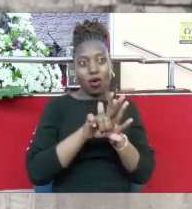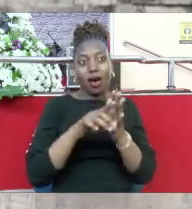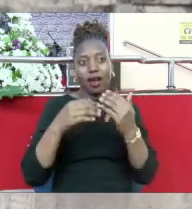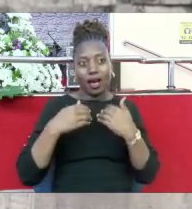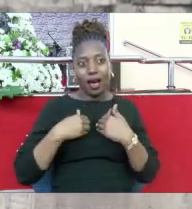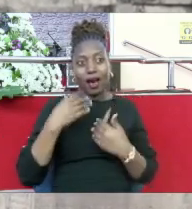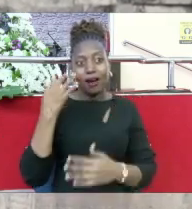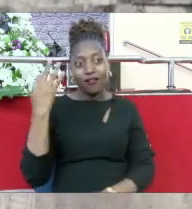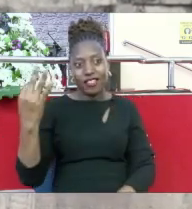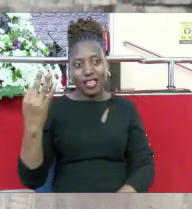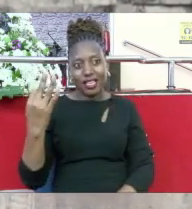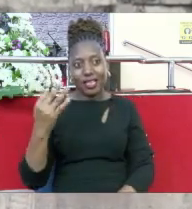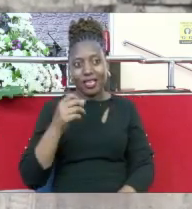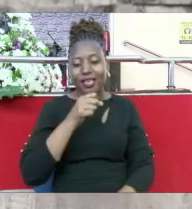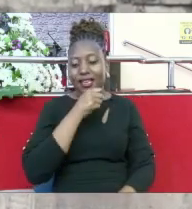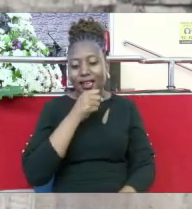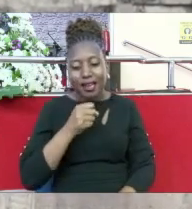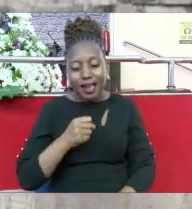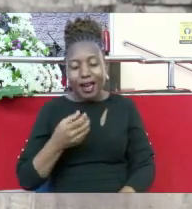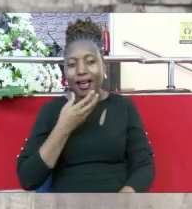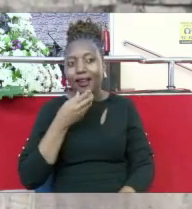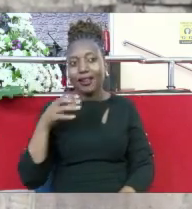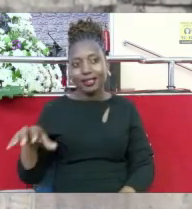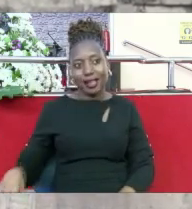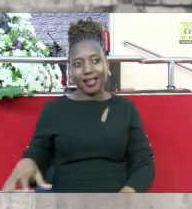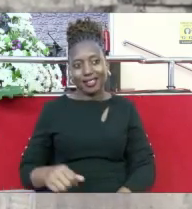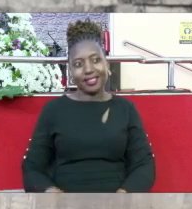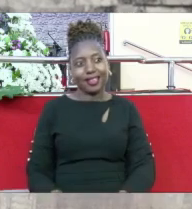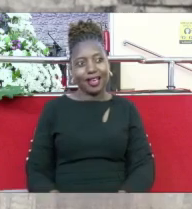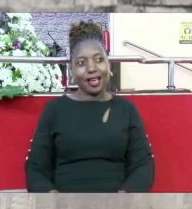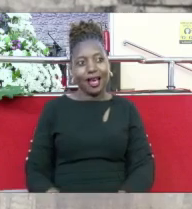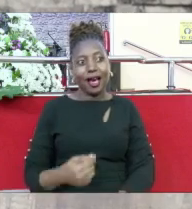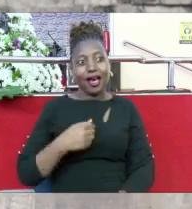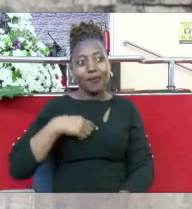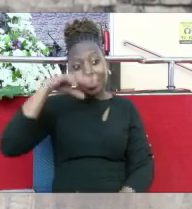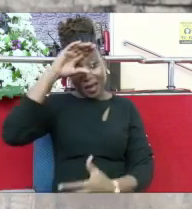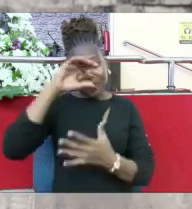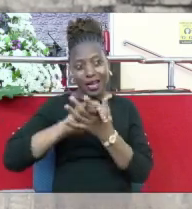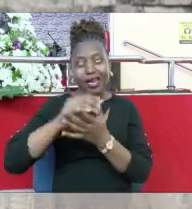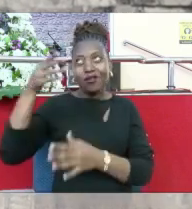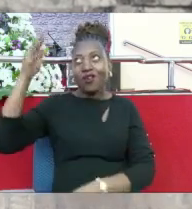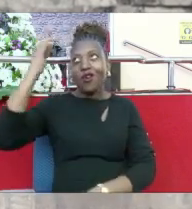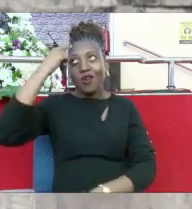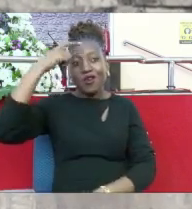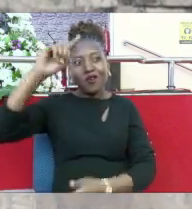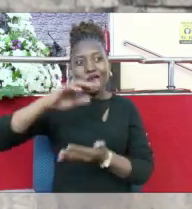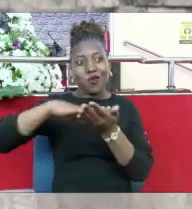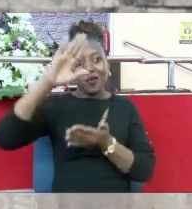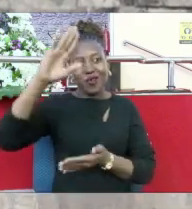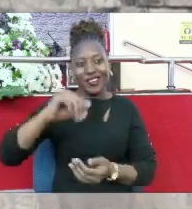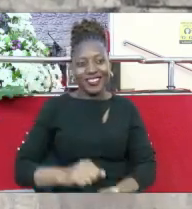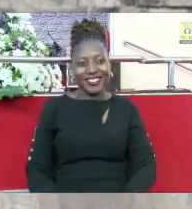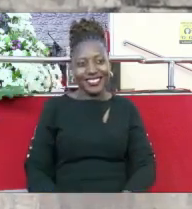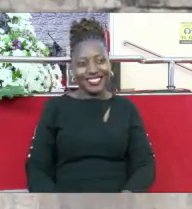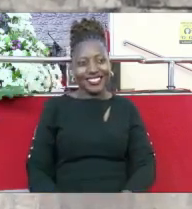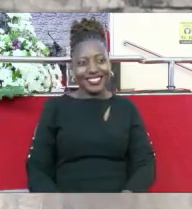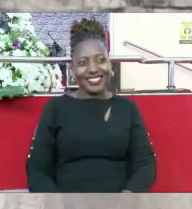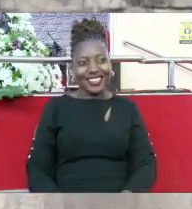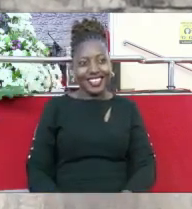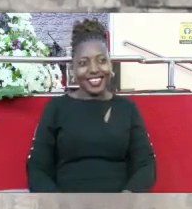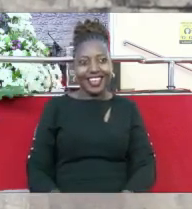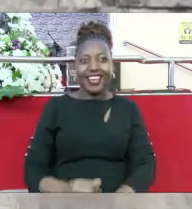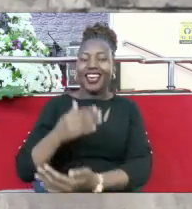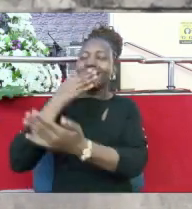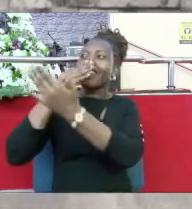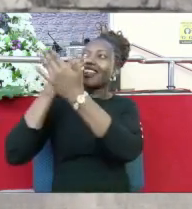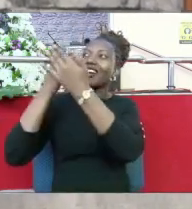Na niko na wajukuu watatu. I'm believing God for more. Naamini Mungu atanipea zaidi ya hao. And I thank God for